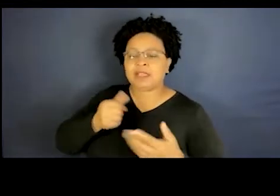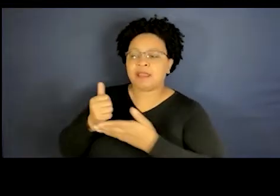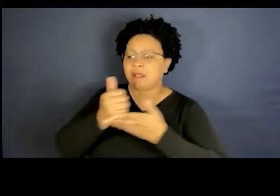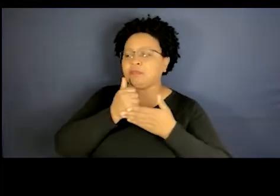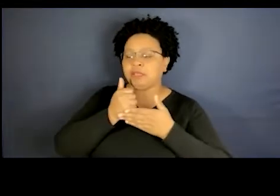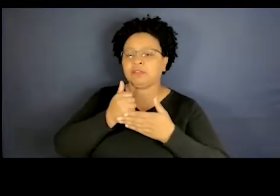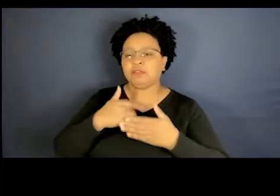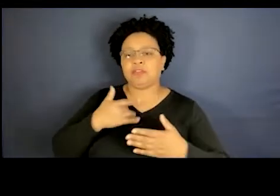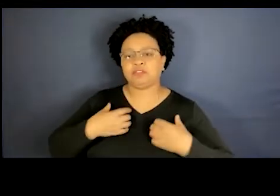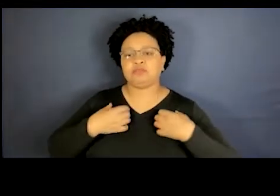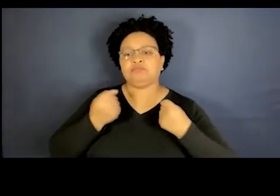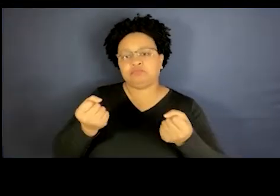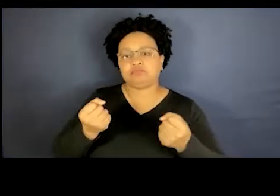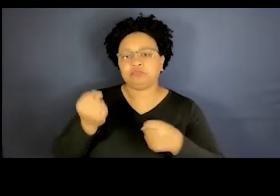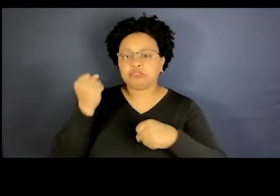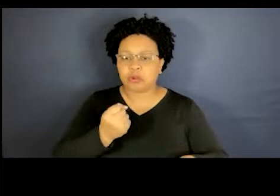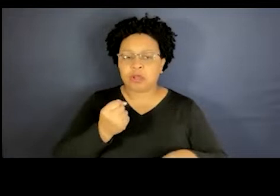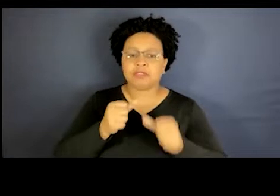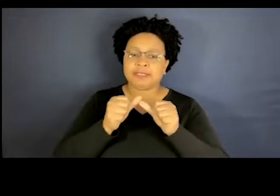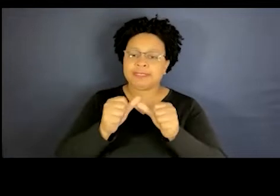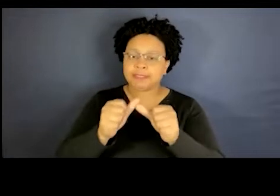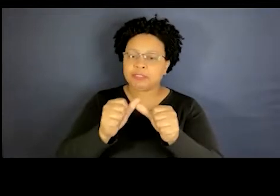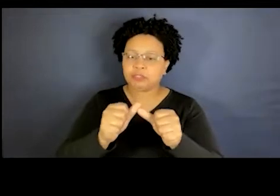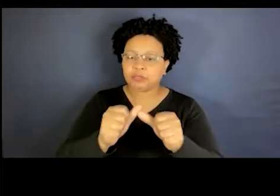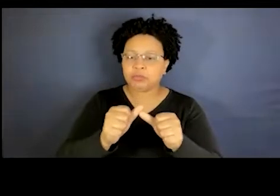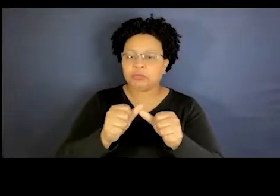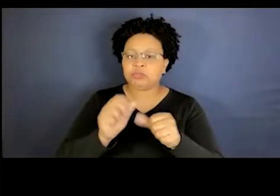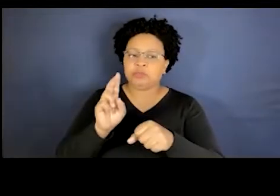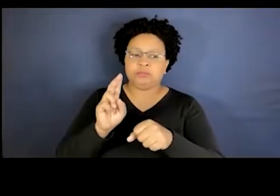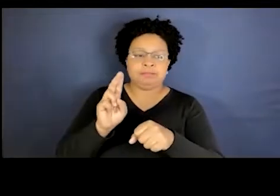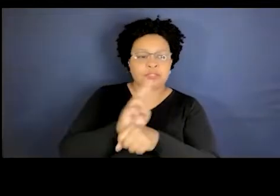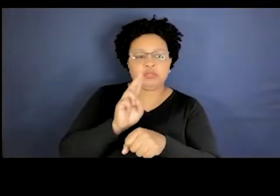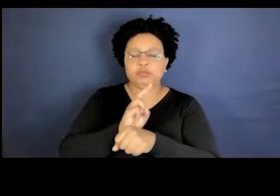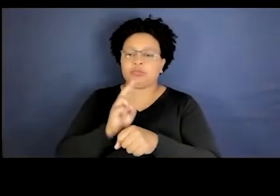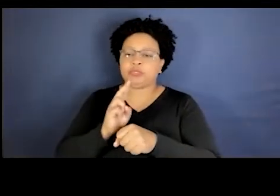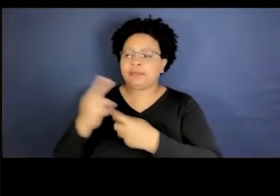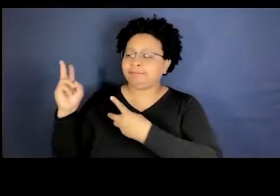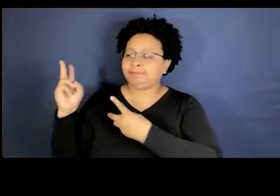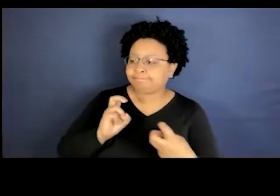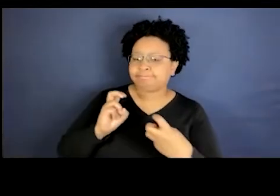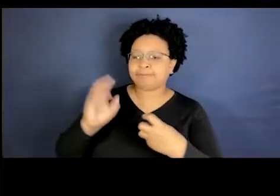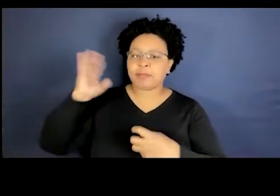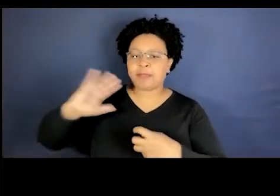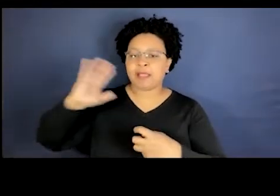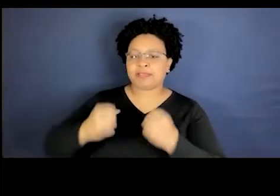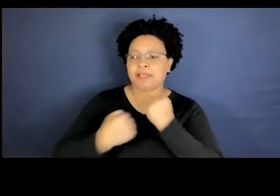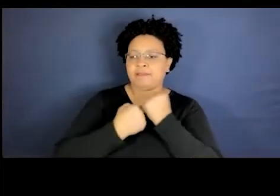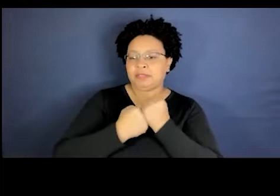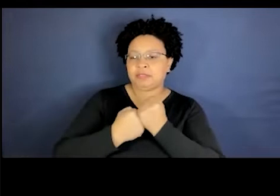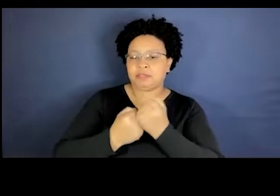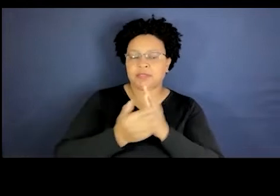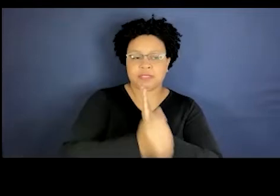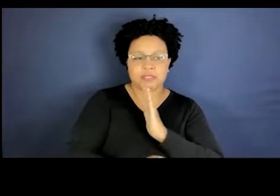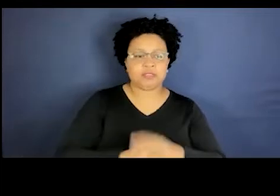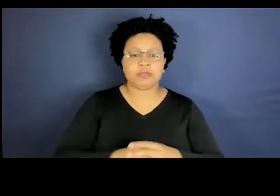resistance. So we're gonna stop just for a second. We're not and allow you to process, but then also engage in any type